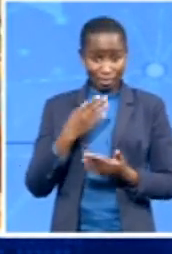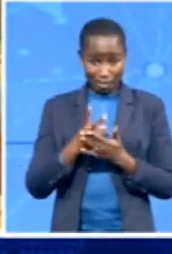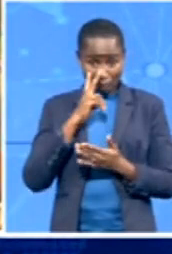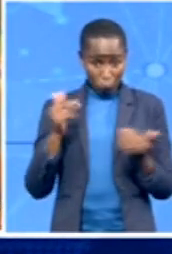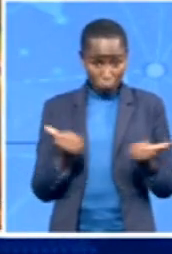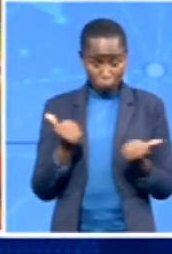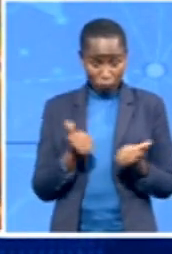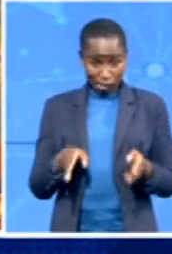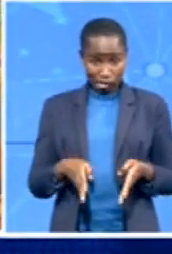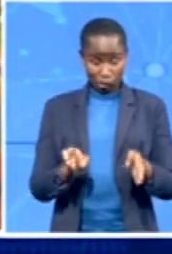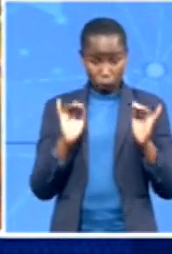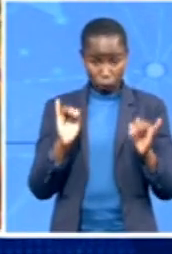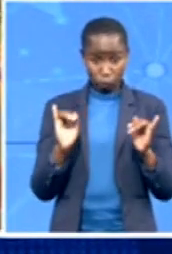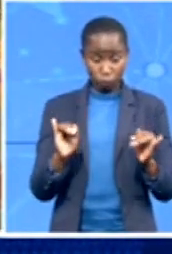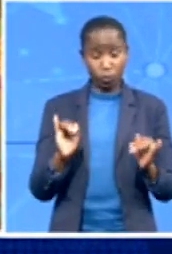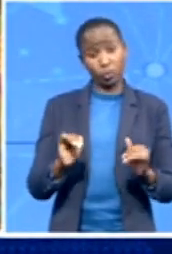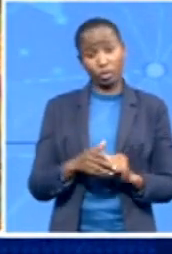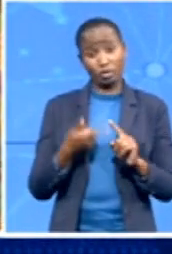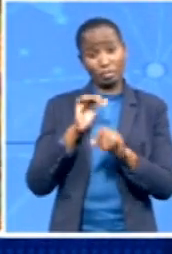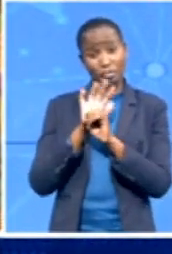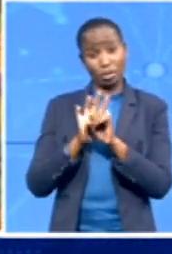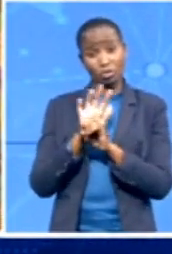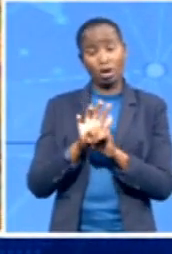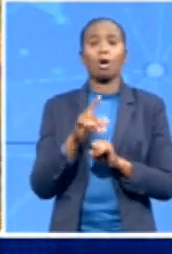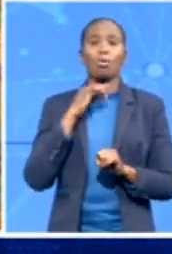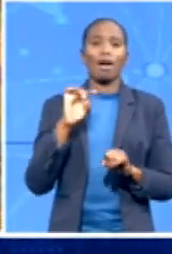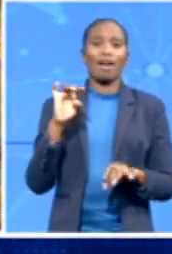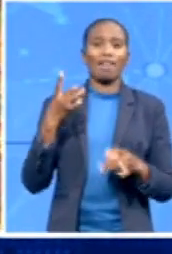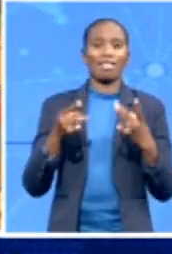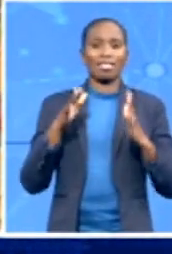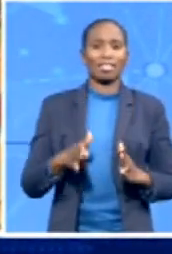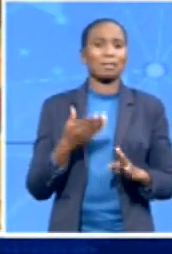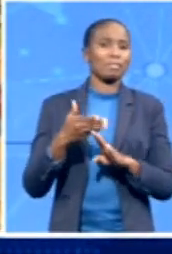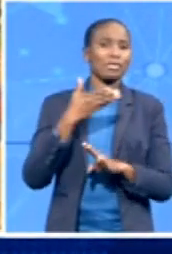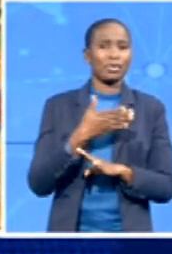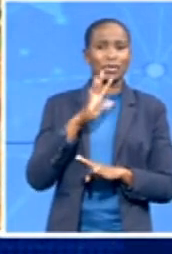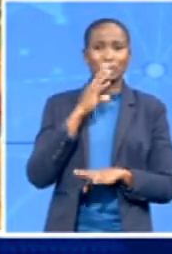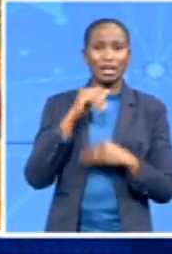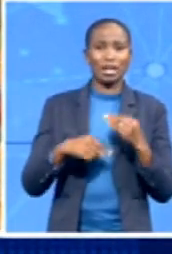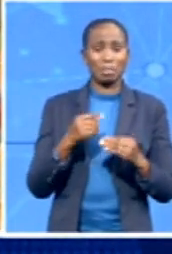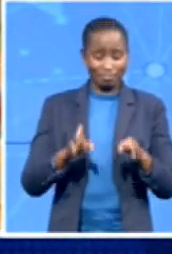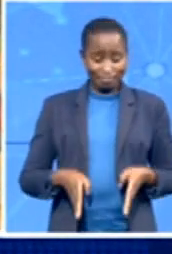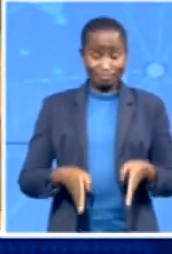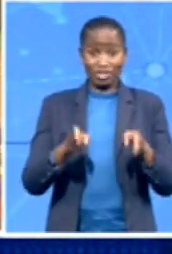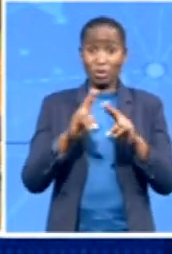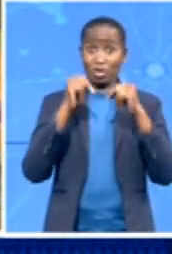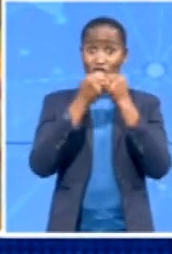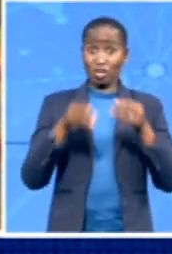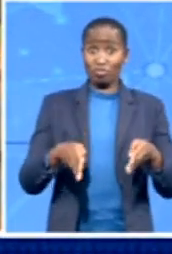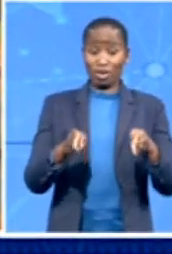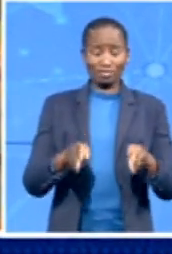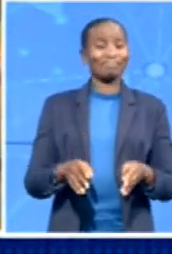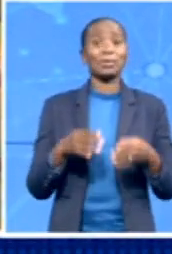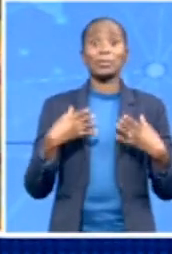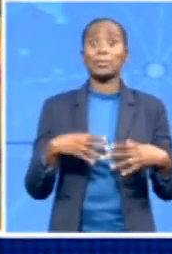of we were speaking to earlier mentioned potholes on national roads as a big problem in the country. What are the